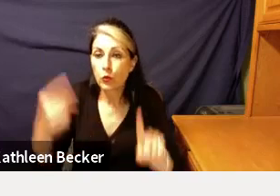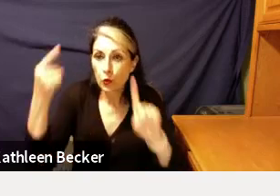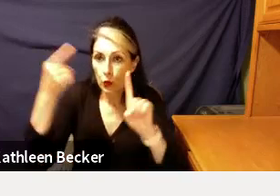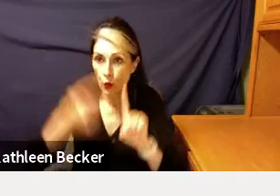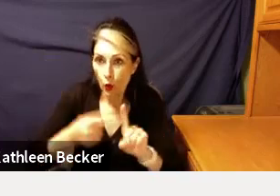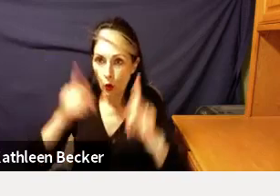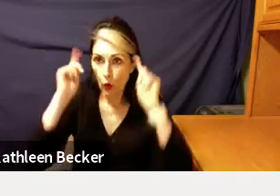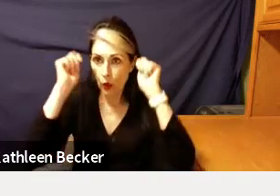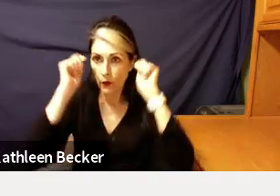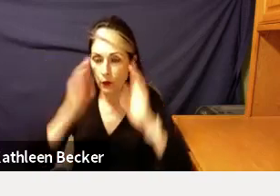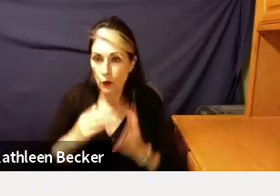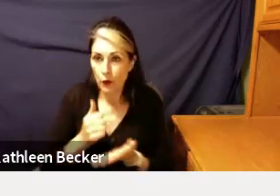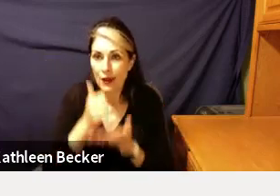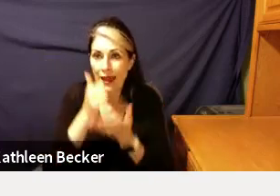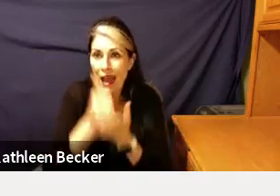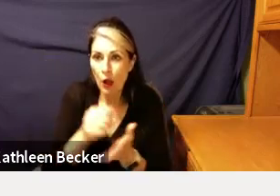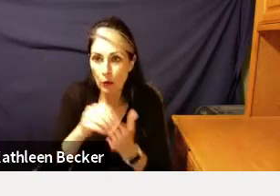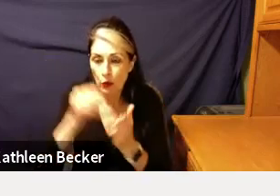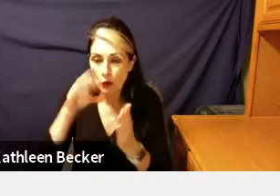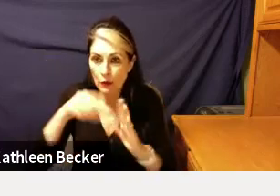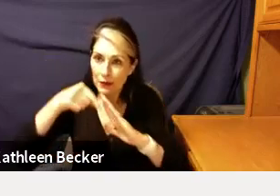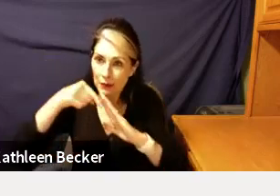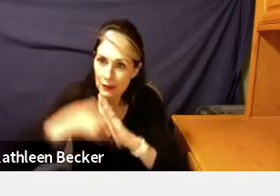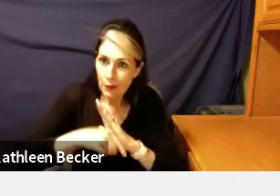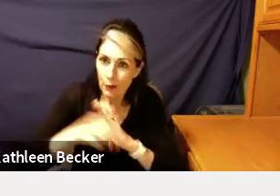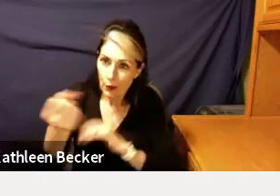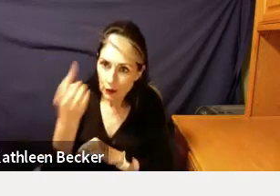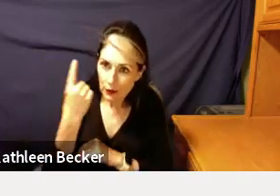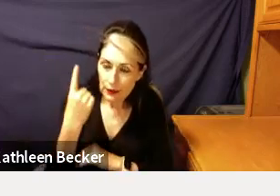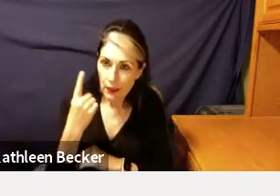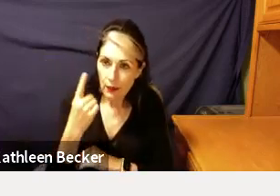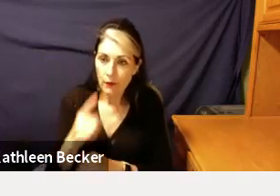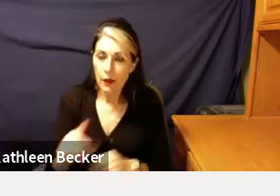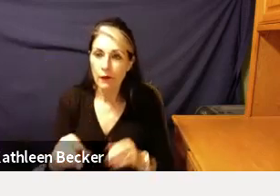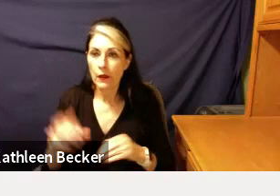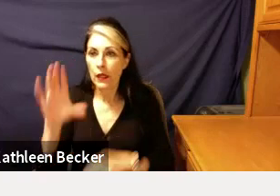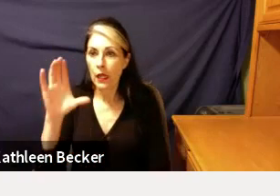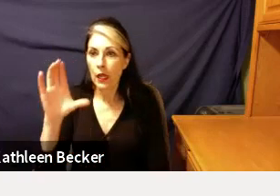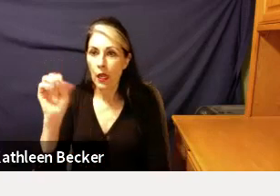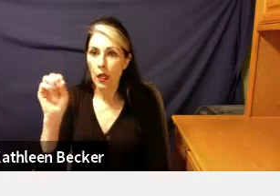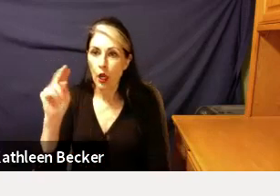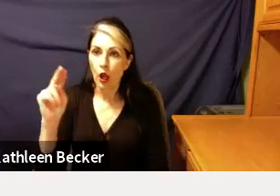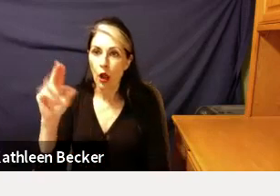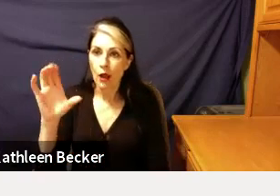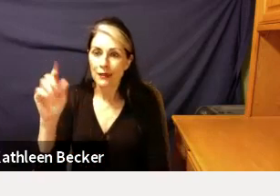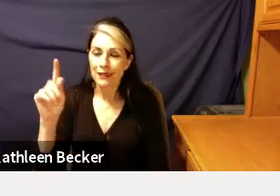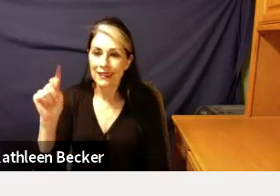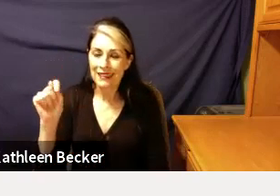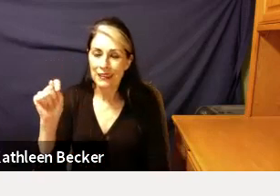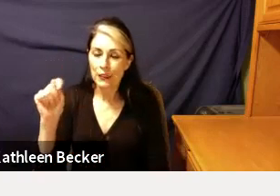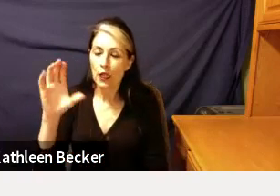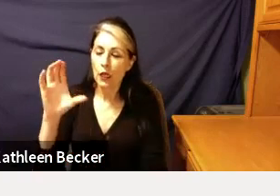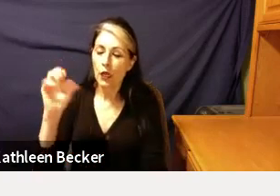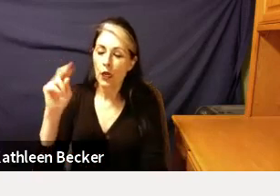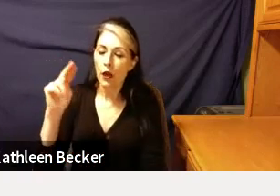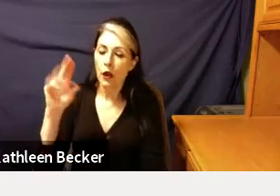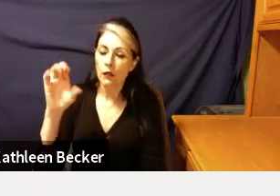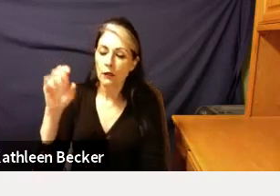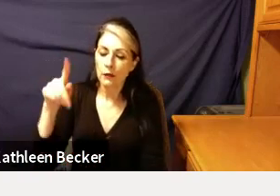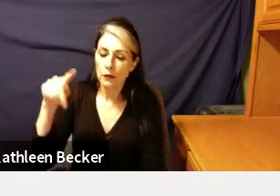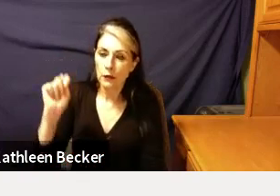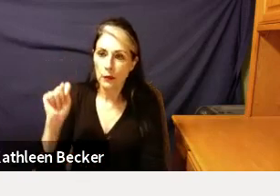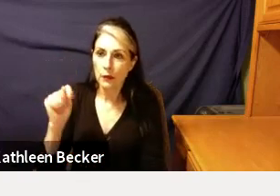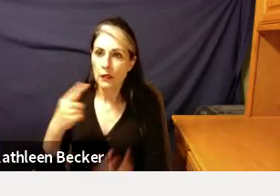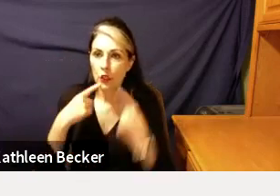tutors is to help students have a deeper understanding of the concepts so that the students will be able to achieve